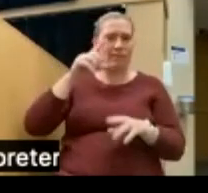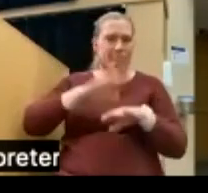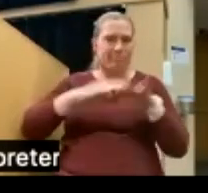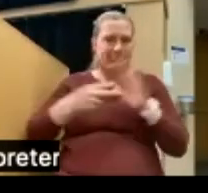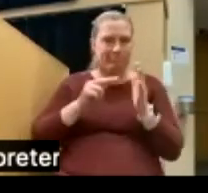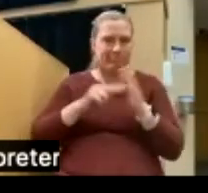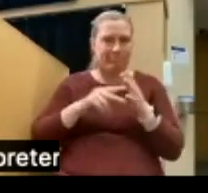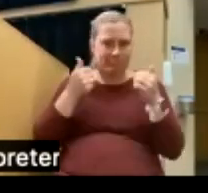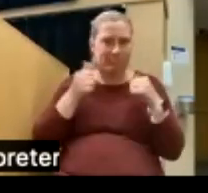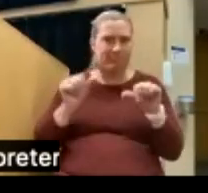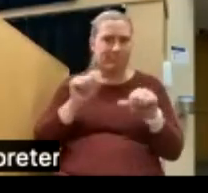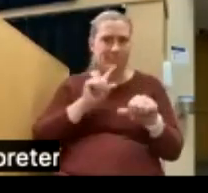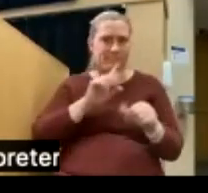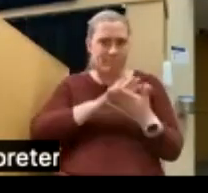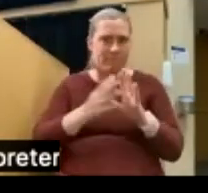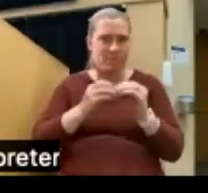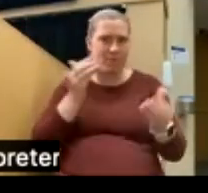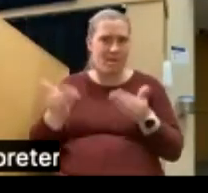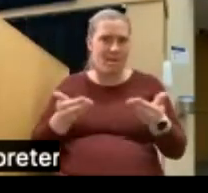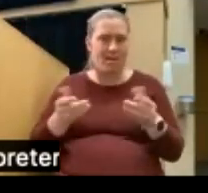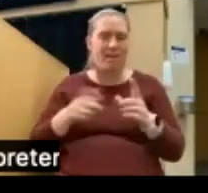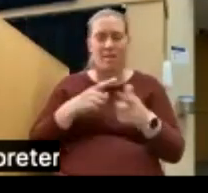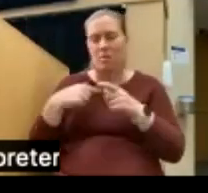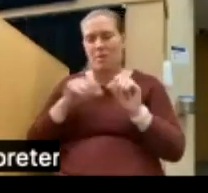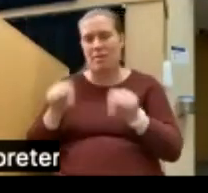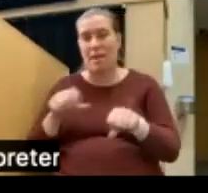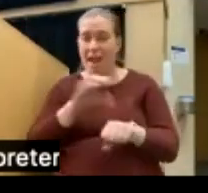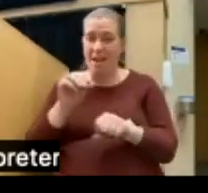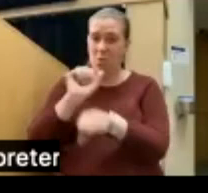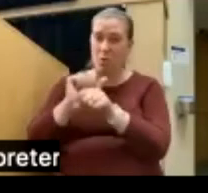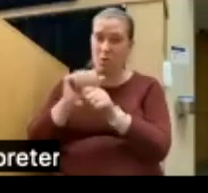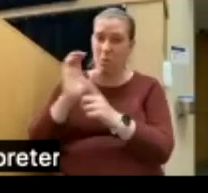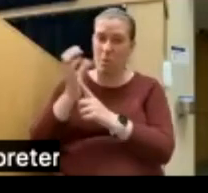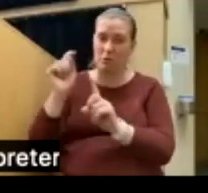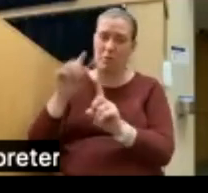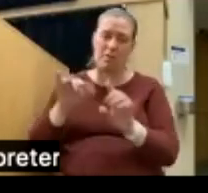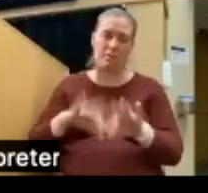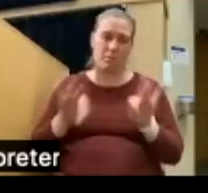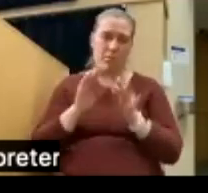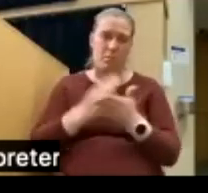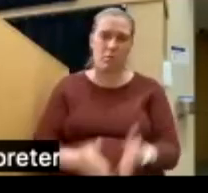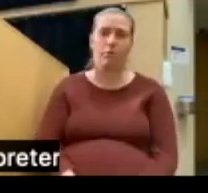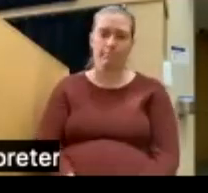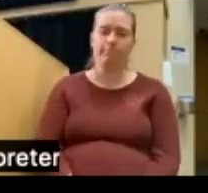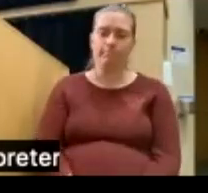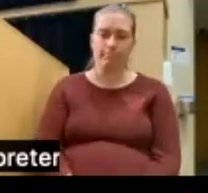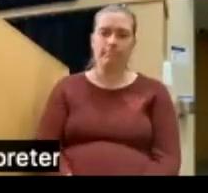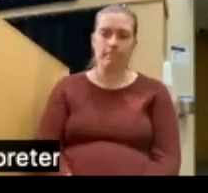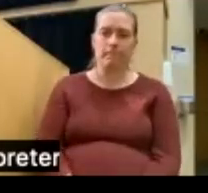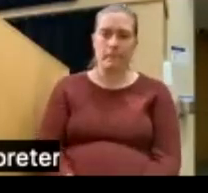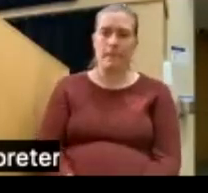enable kindness and frankly, work cultures that enable kindness, that that will help make more supportive